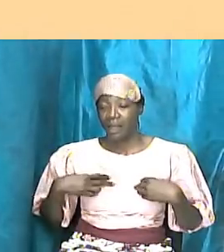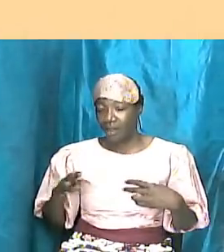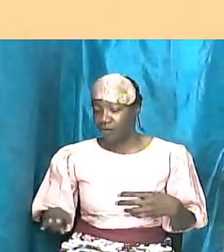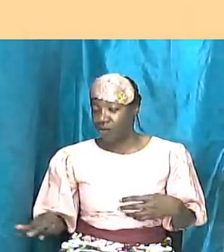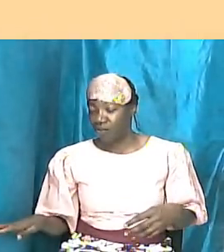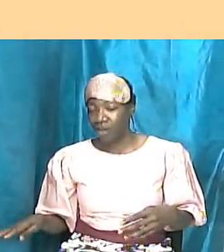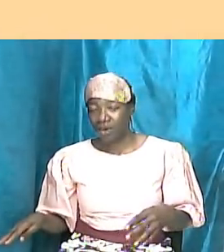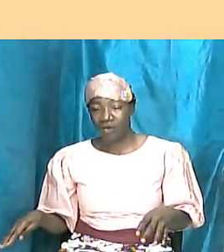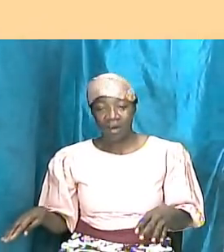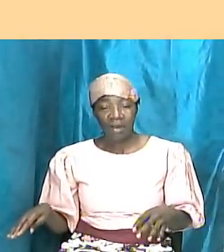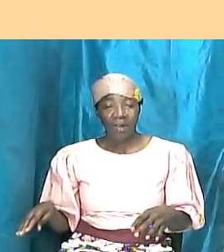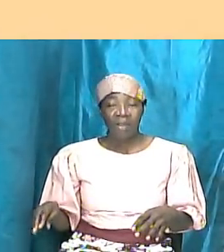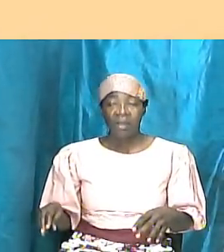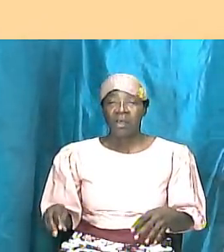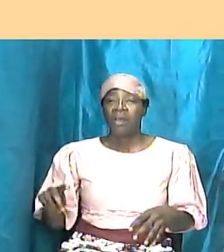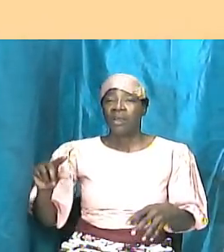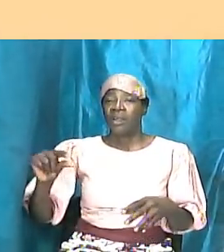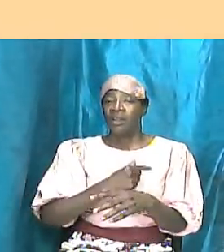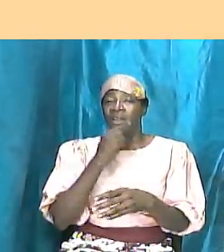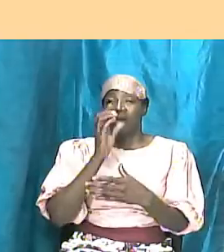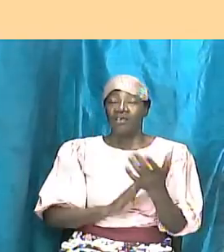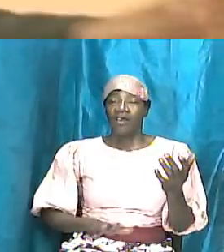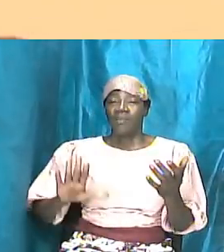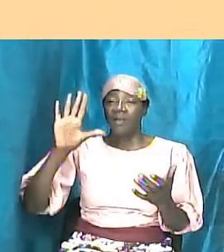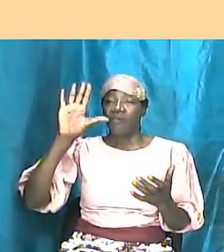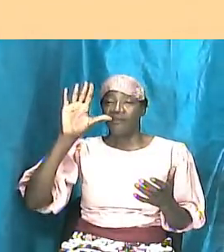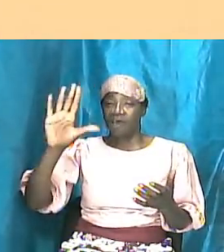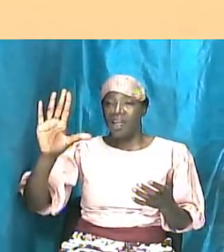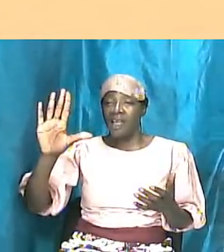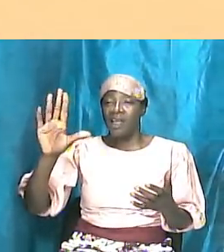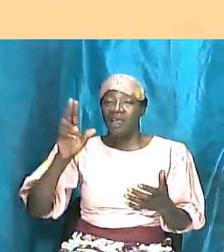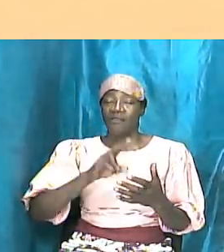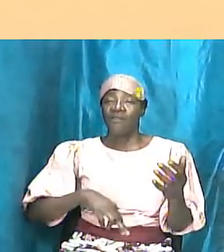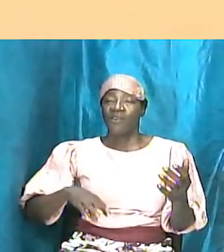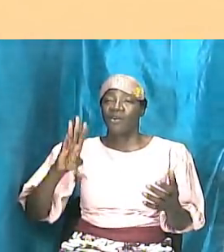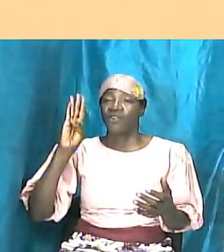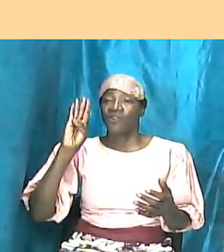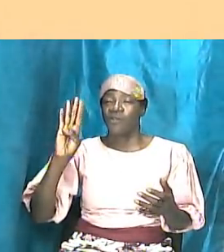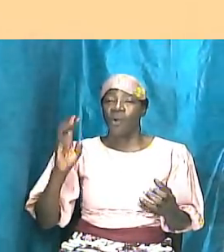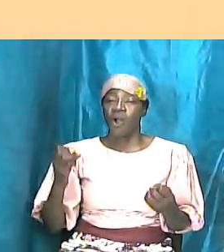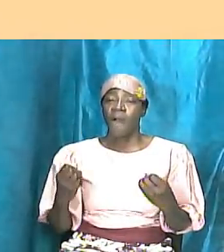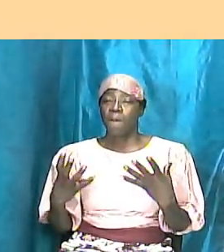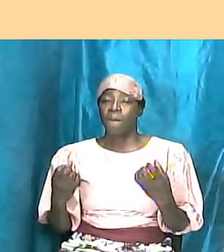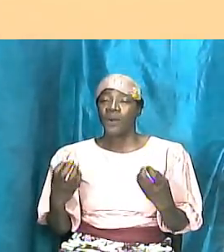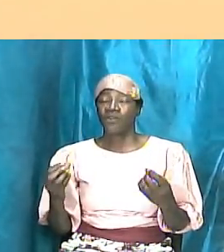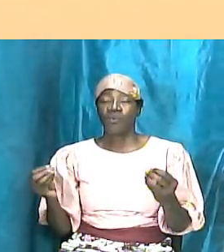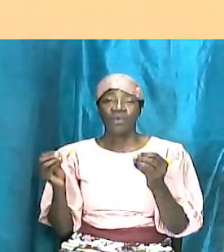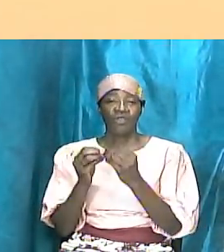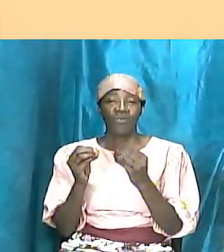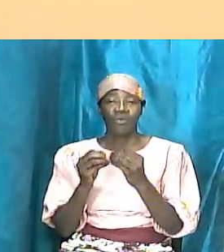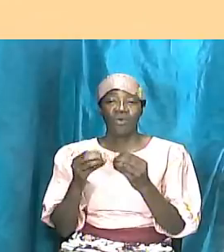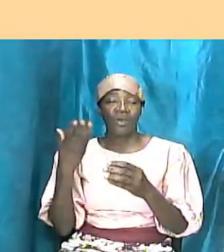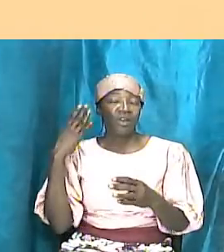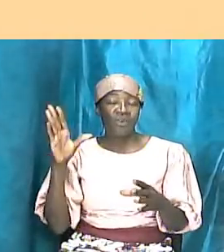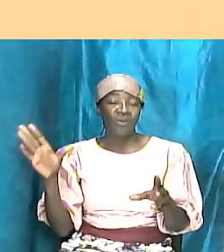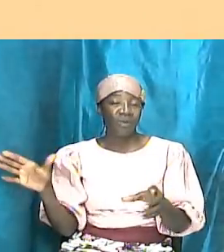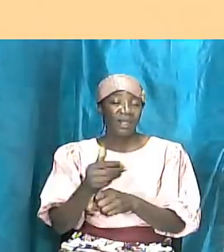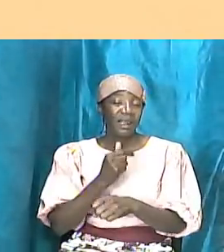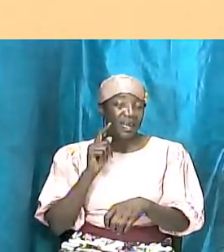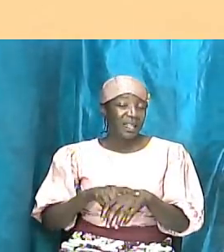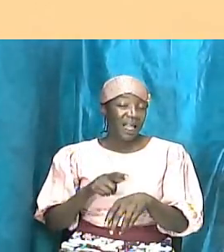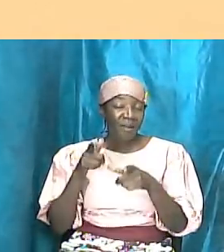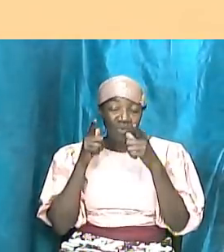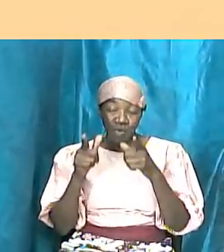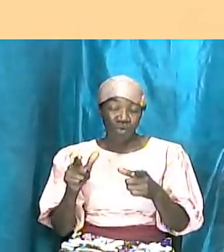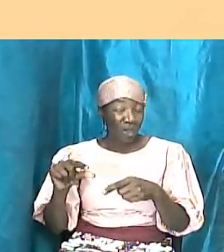to Genesis chapter 5 and verse 4. The Bible said they had more sons and daughters, whole heap. But we don't take the time out to look at